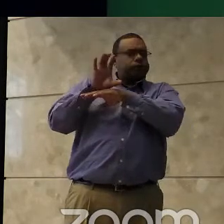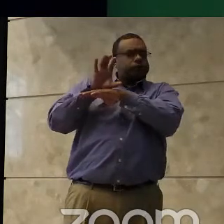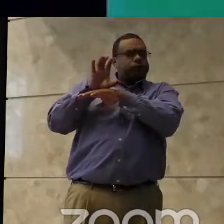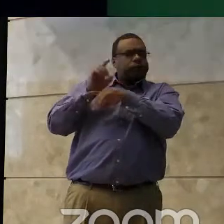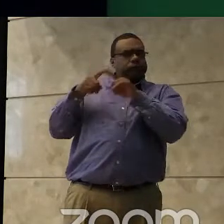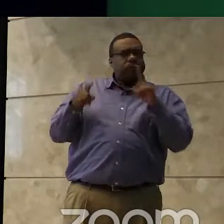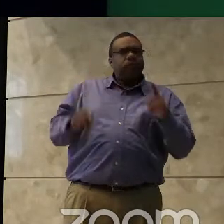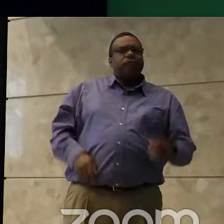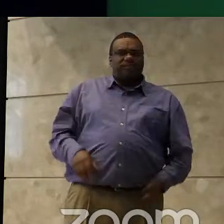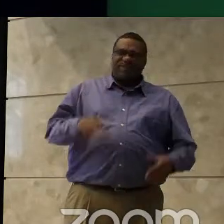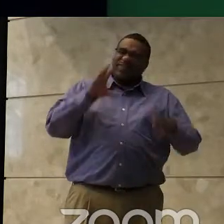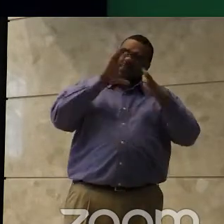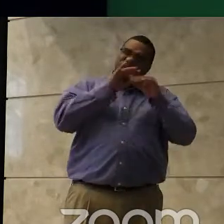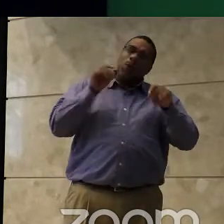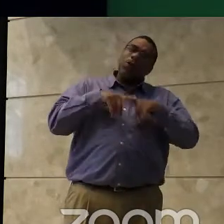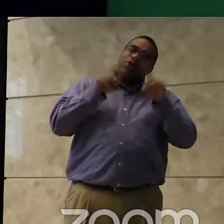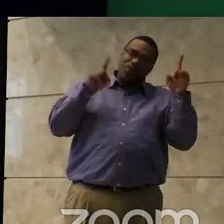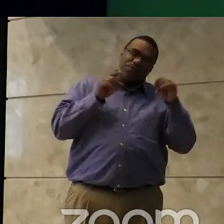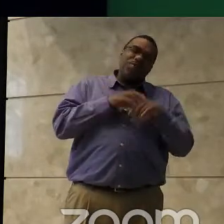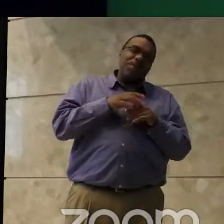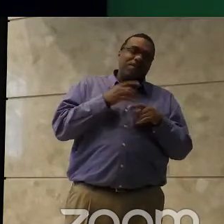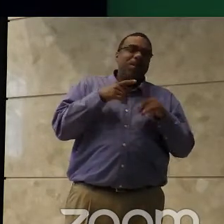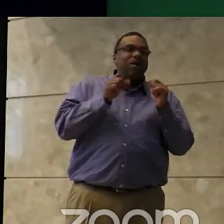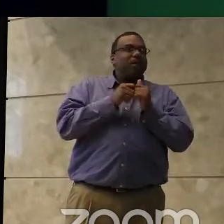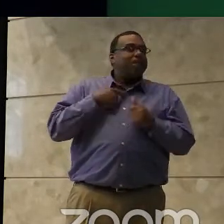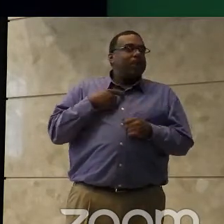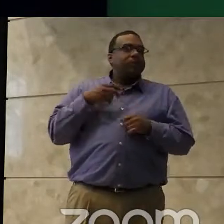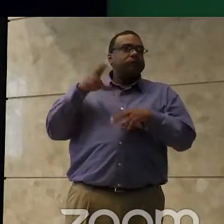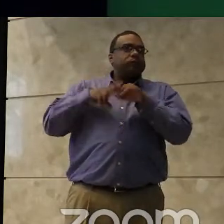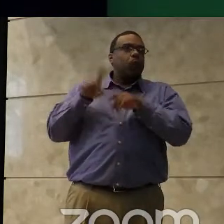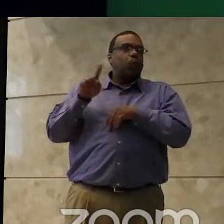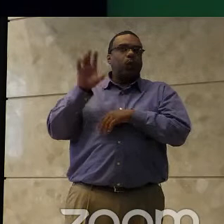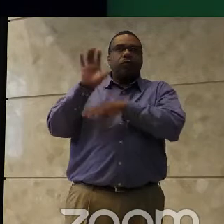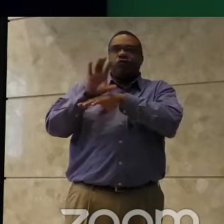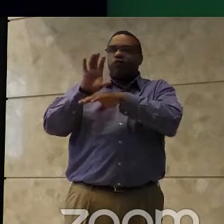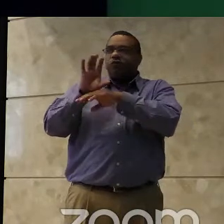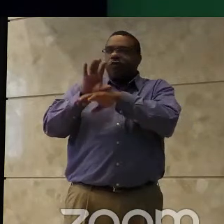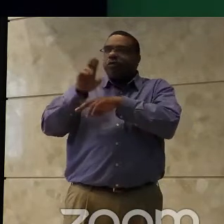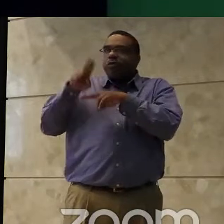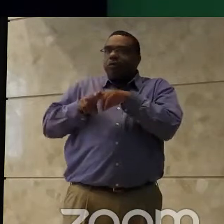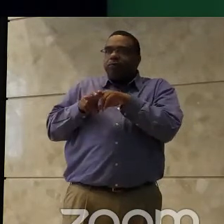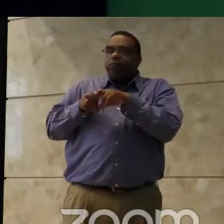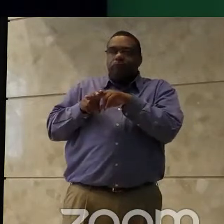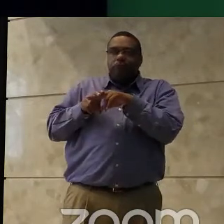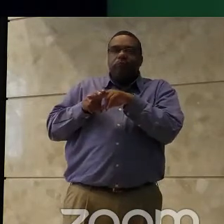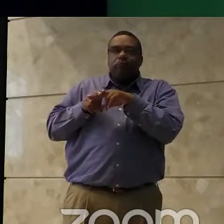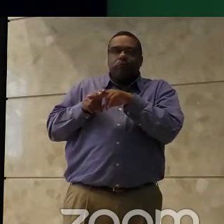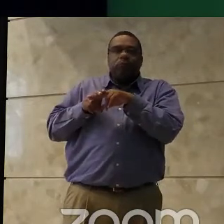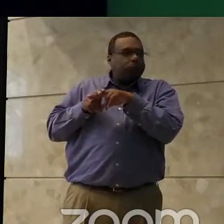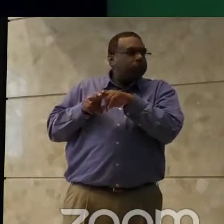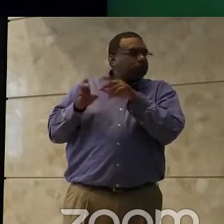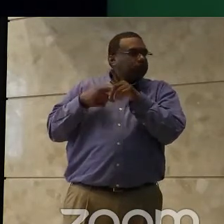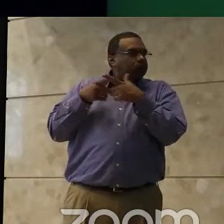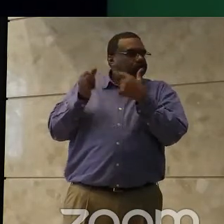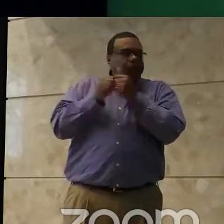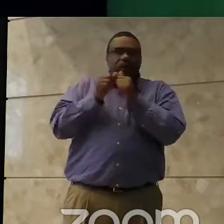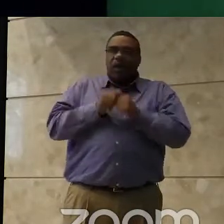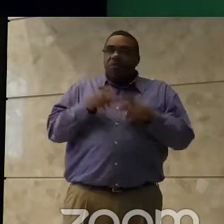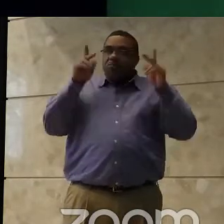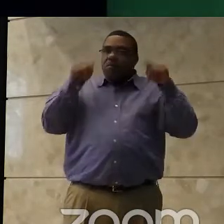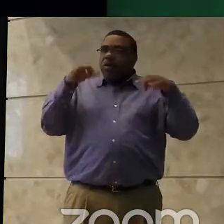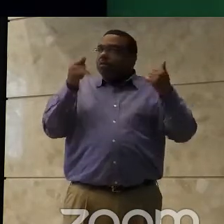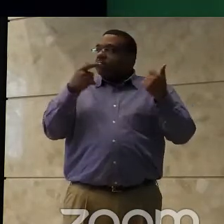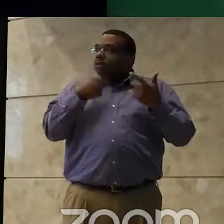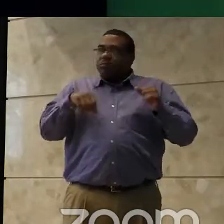different from the one I normally tell. I'm sitting in church, and all of a sudden, someone goes to